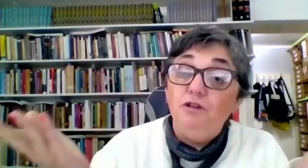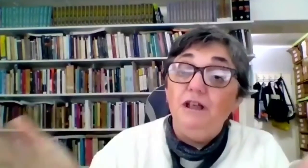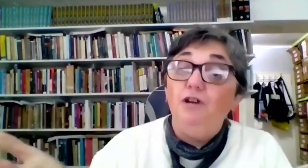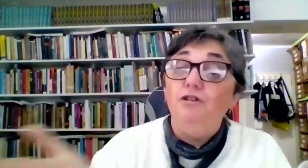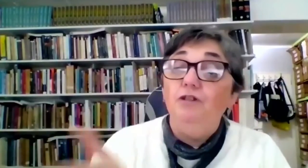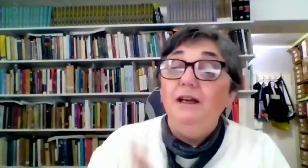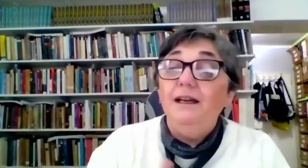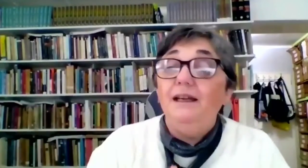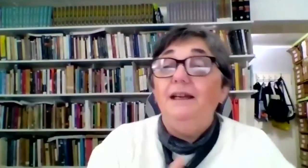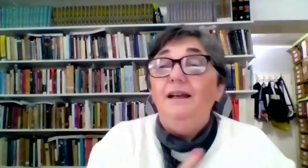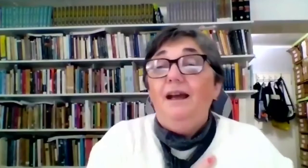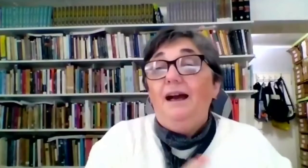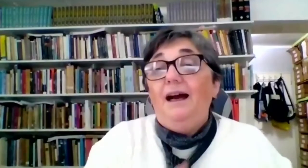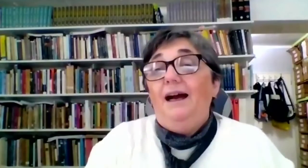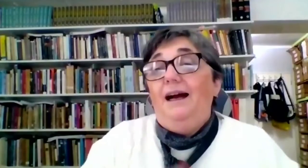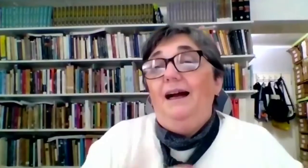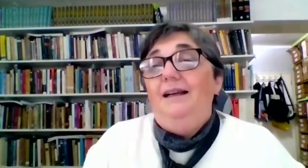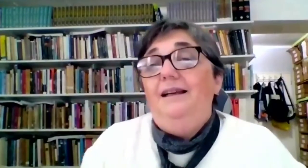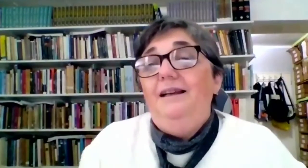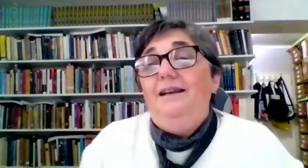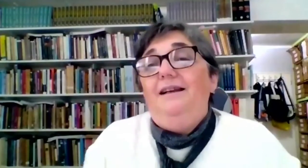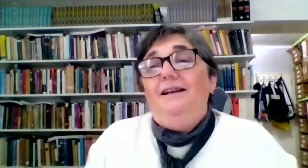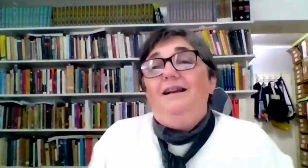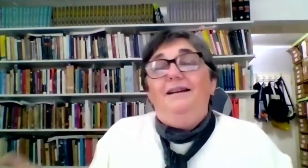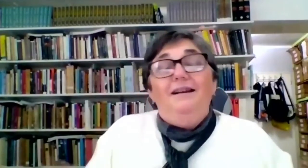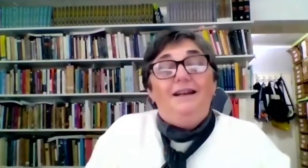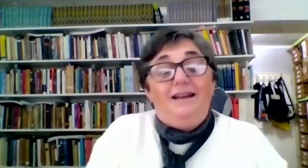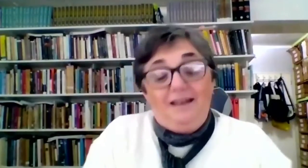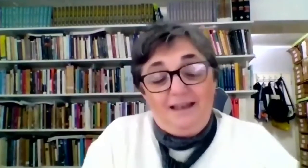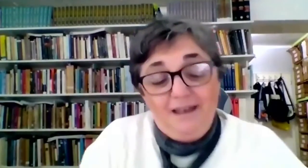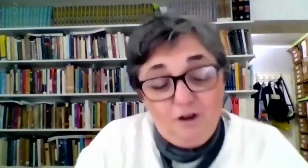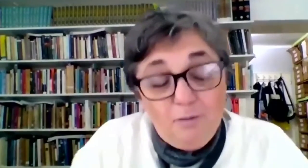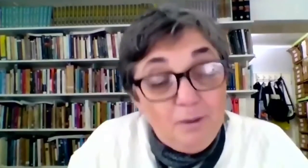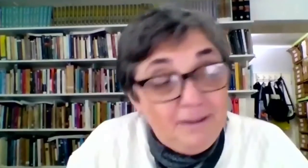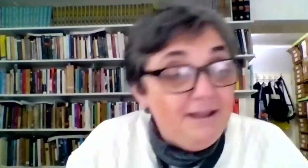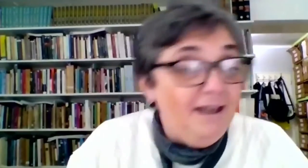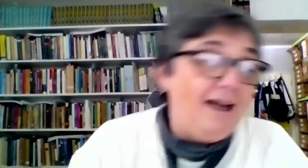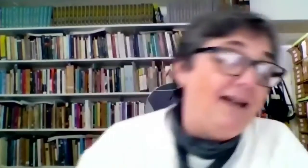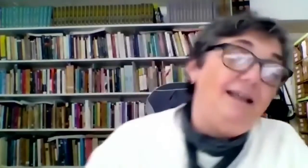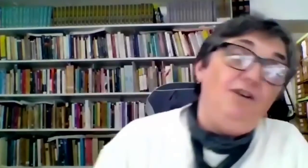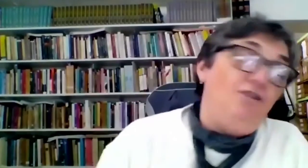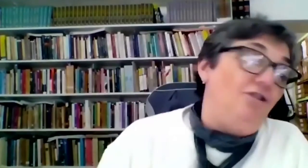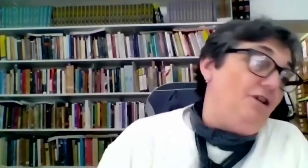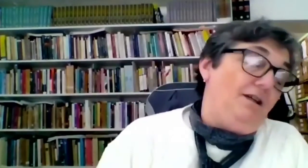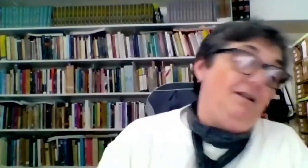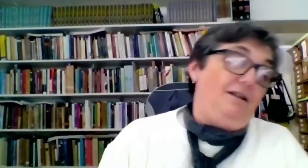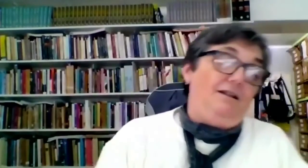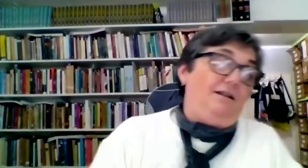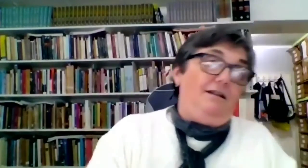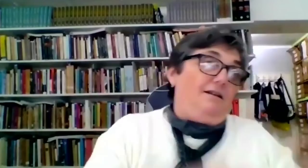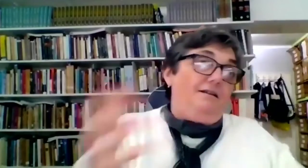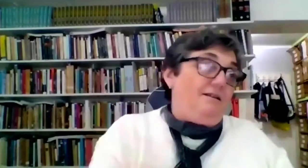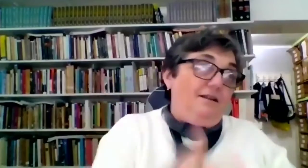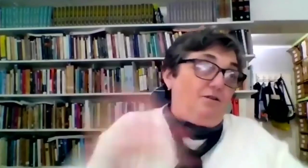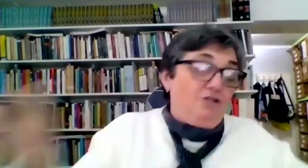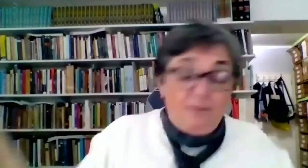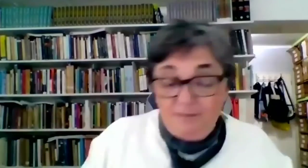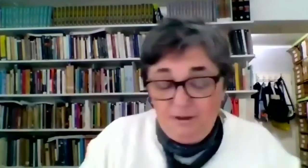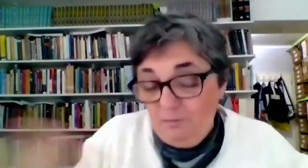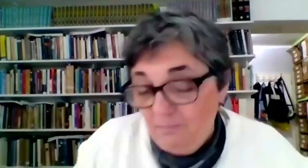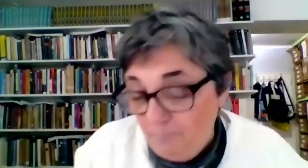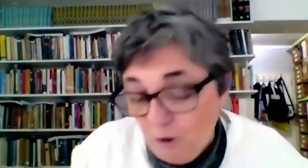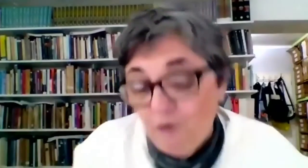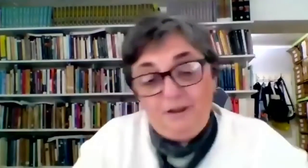their children or children's friends with the same measurement as they would